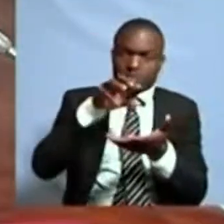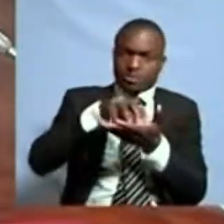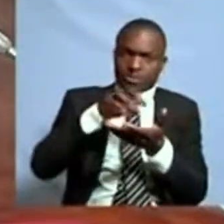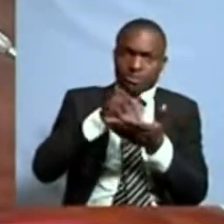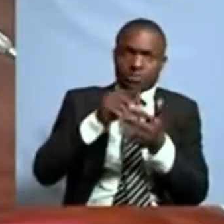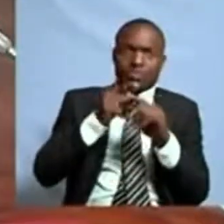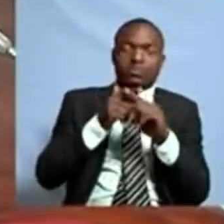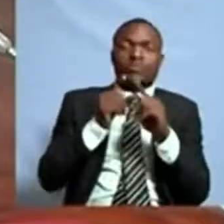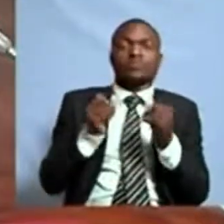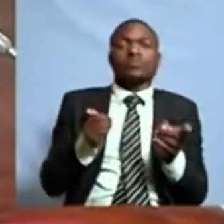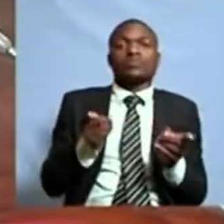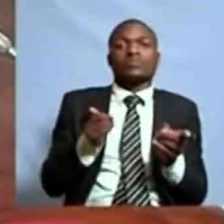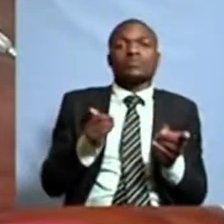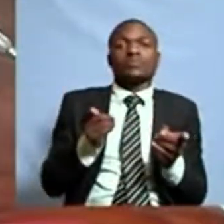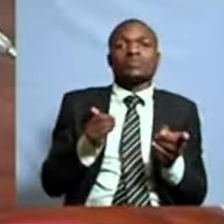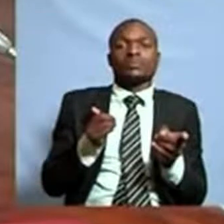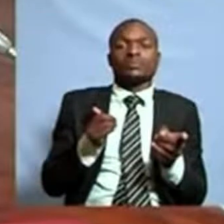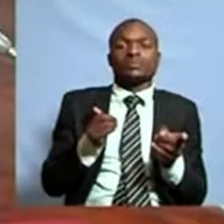unfortunately